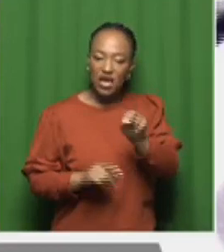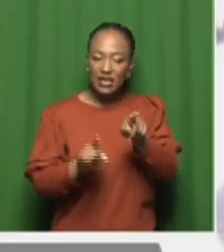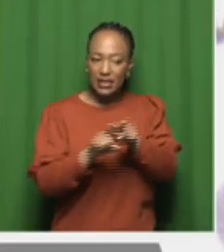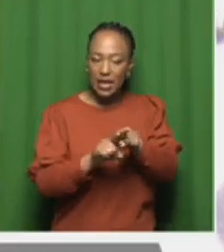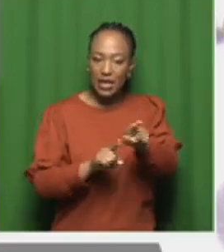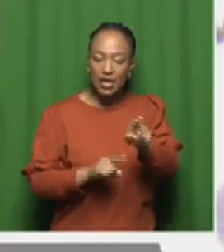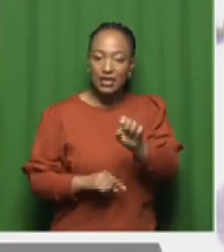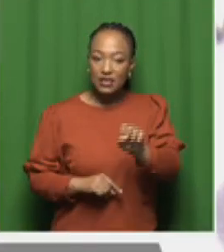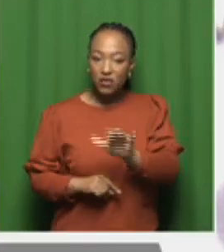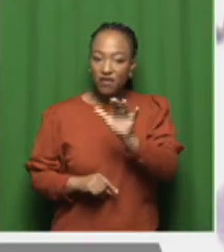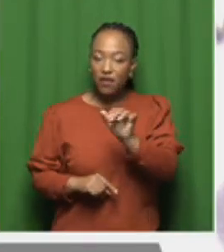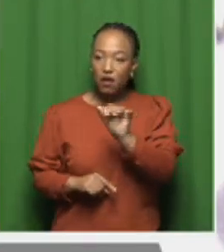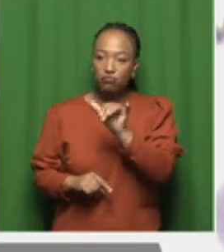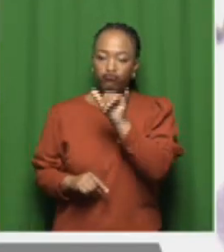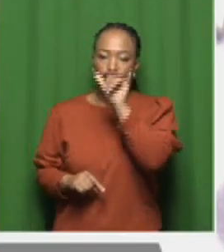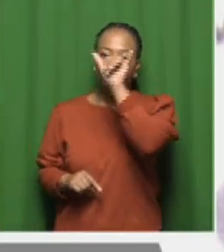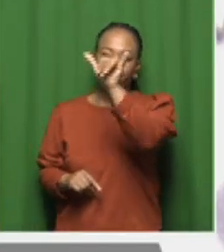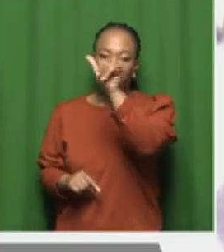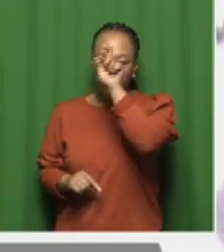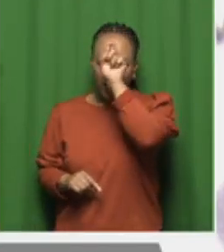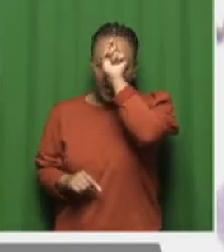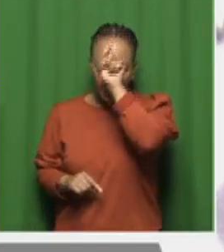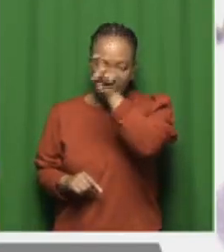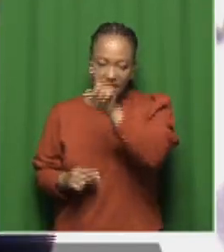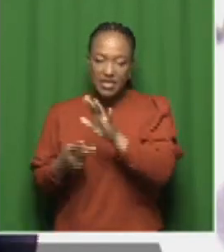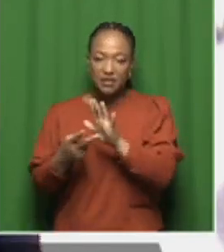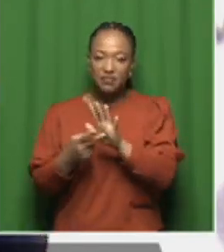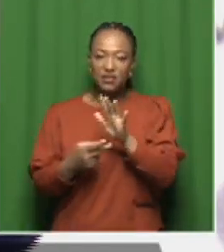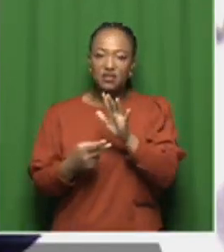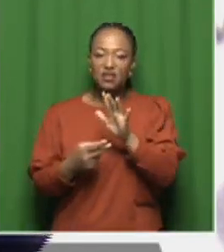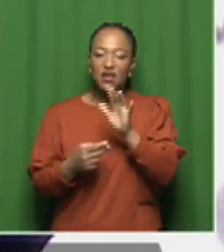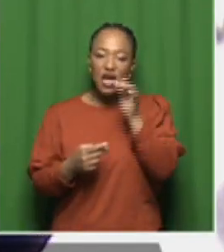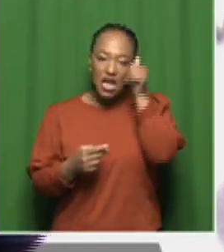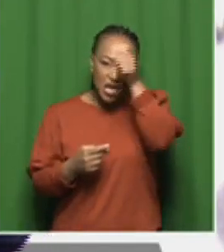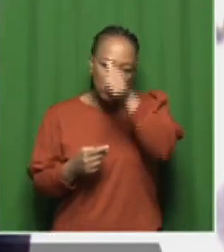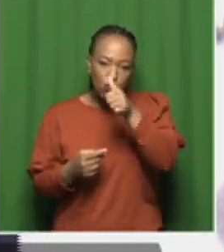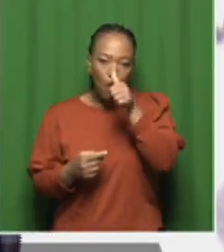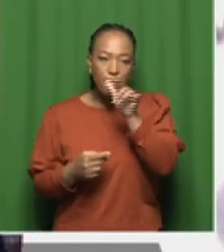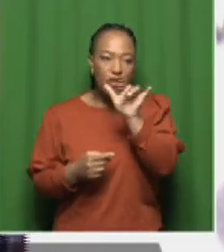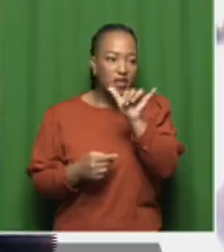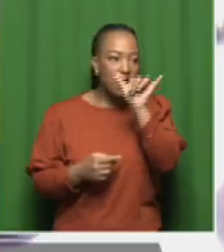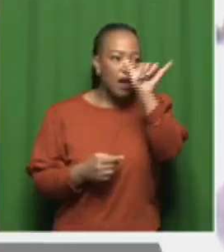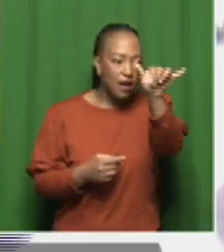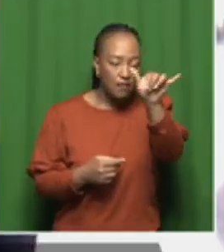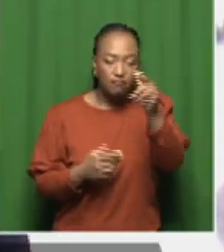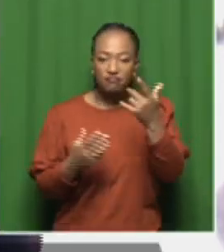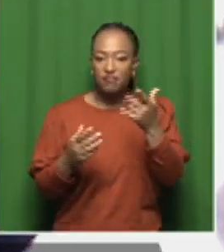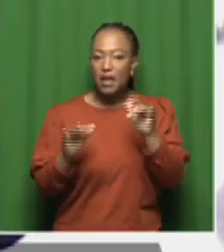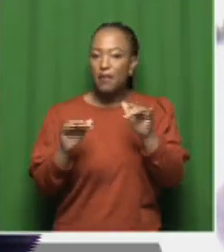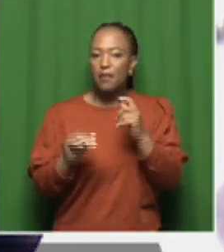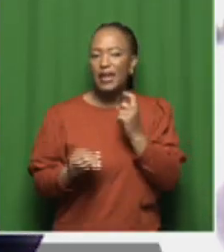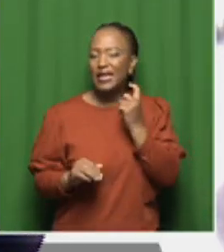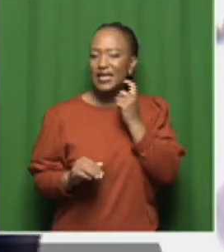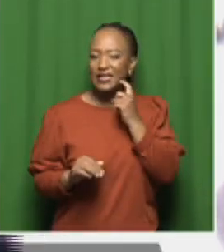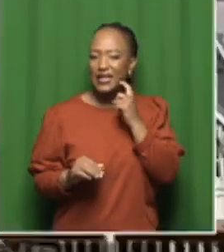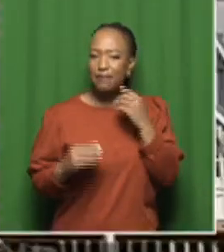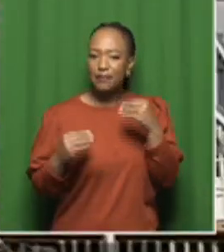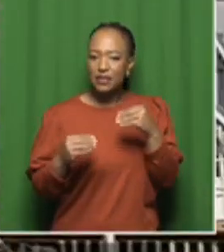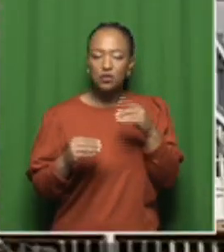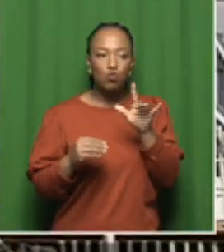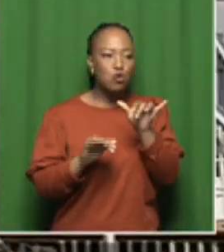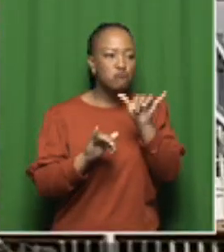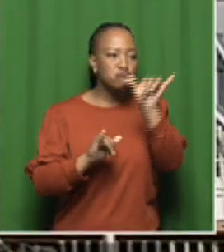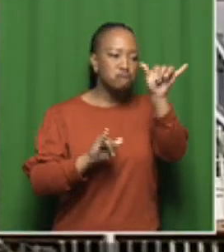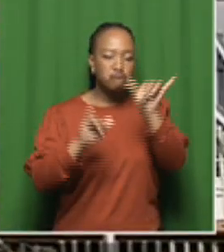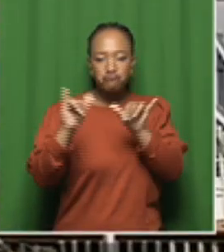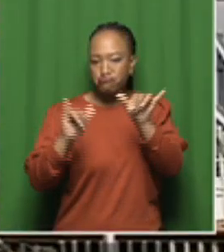to Egypt. You need to have a flight from Ethiopia to the other side of the continent so that business people can easily move across the continent.